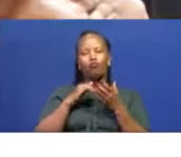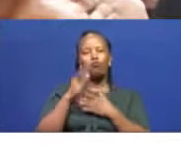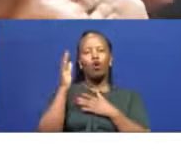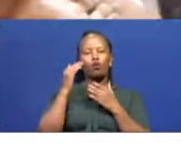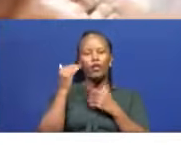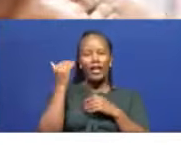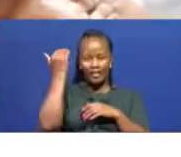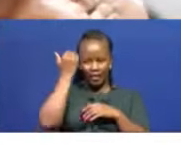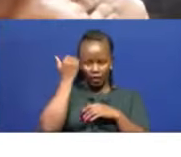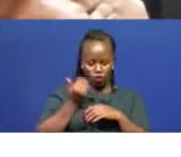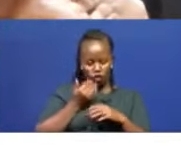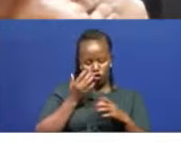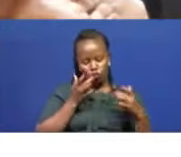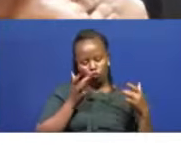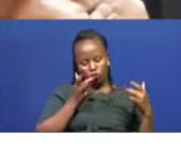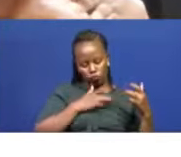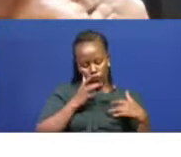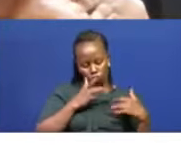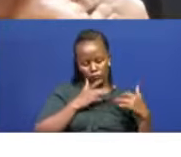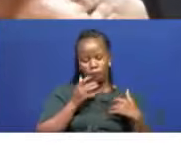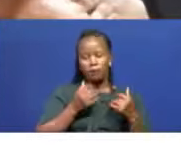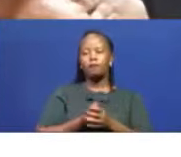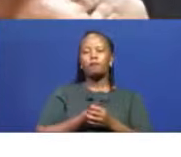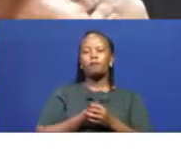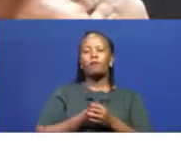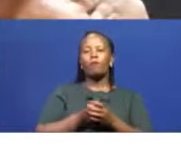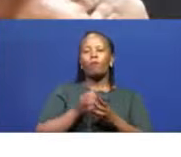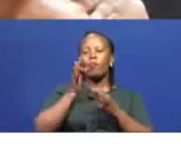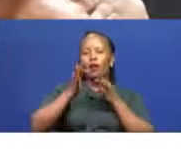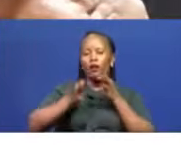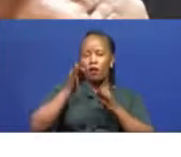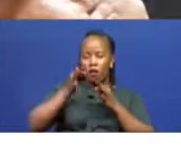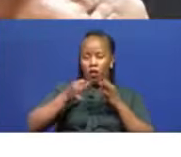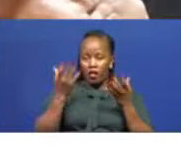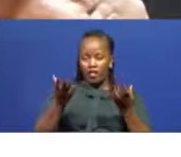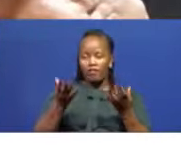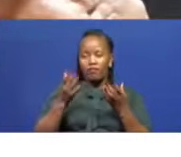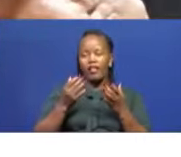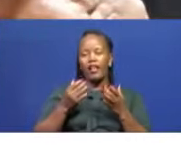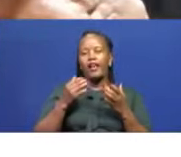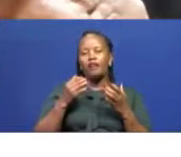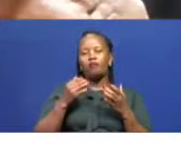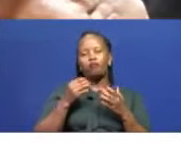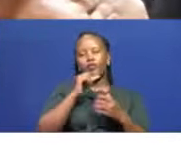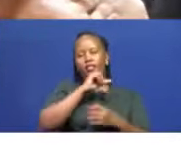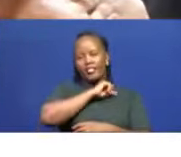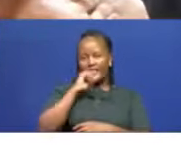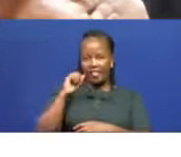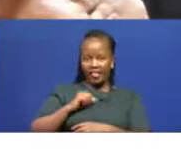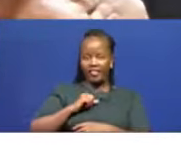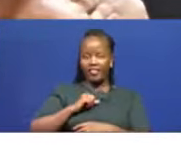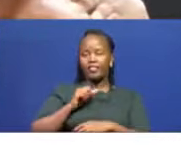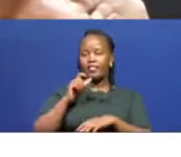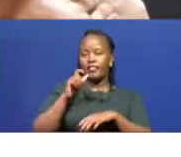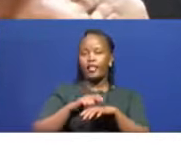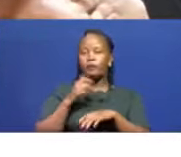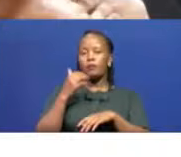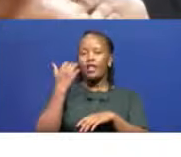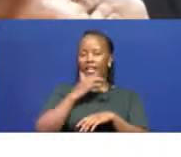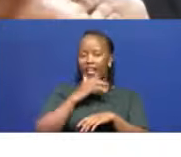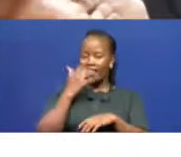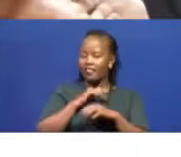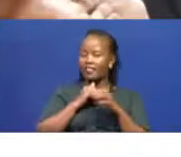prejudicial considerations. Whether the refusal to grant an adjournment upon the Deputy President